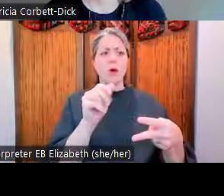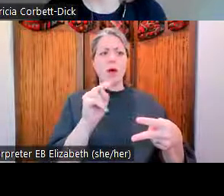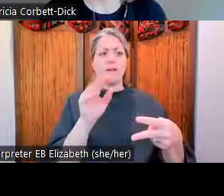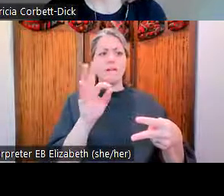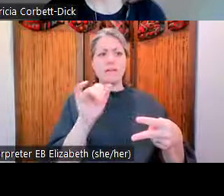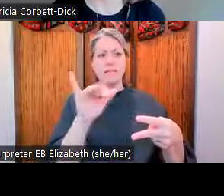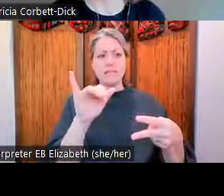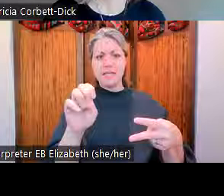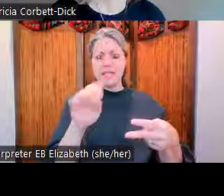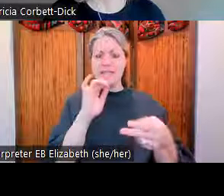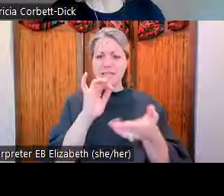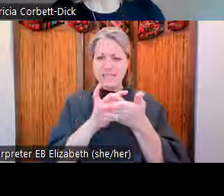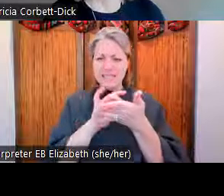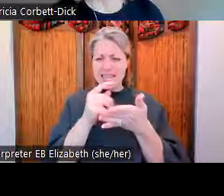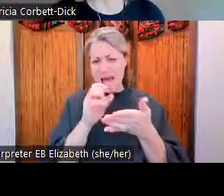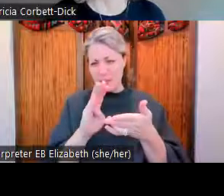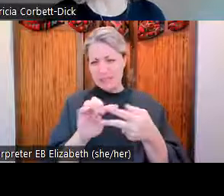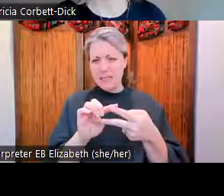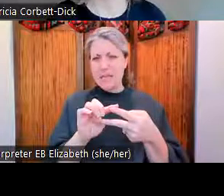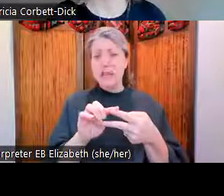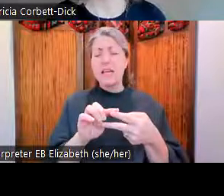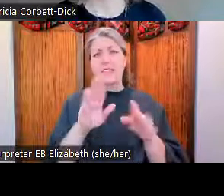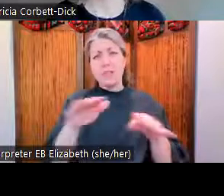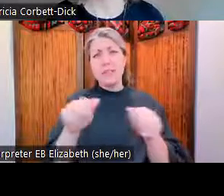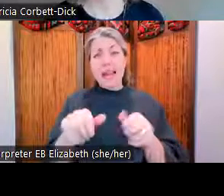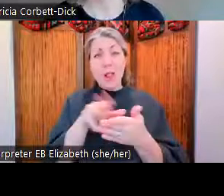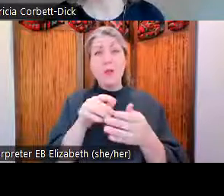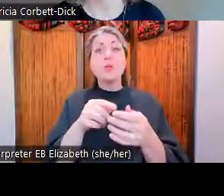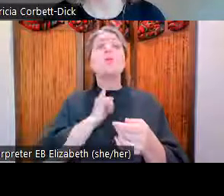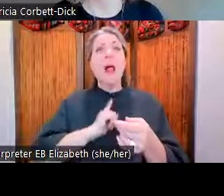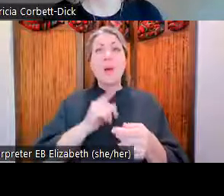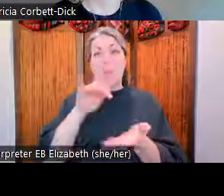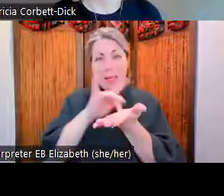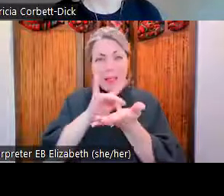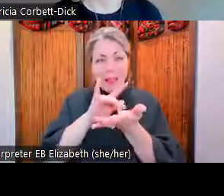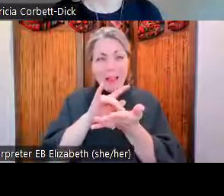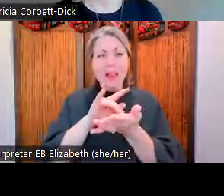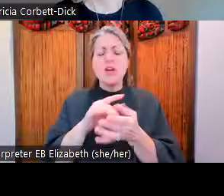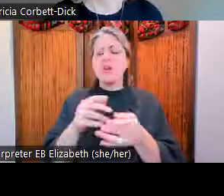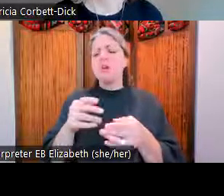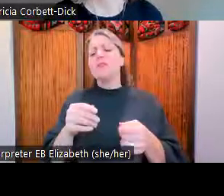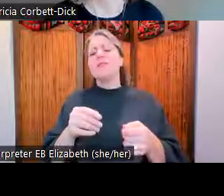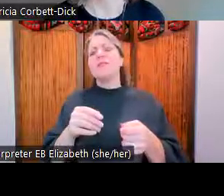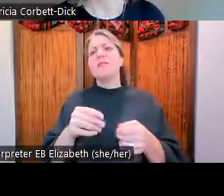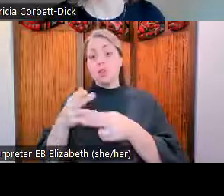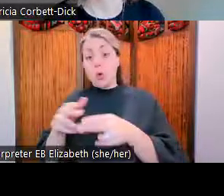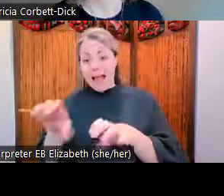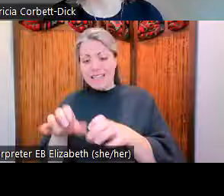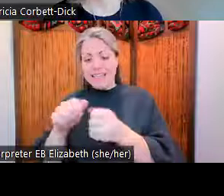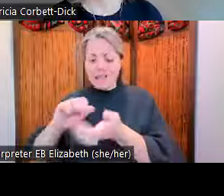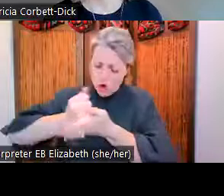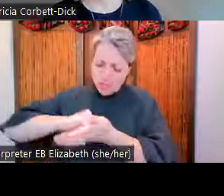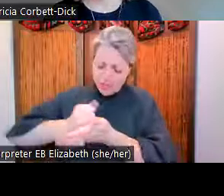which is a barrier for some children, but children can learn to swallow pills. The short-acting tab can be crushed, and the long-acting